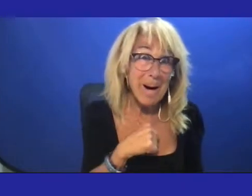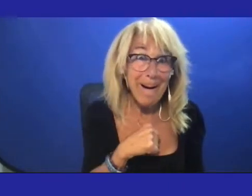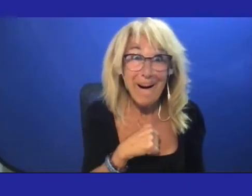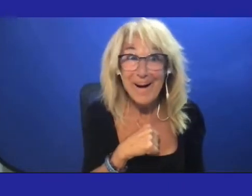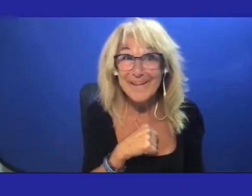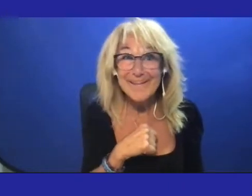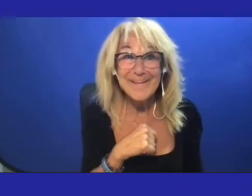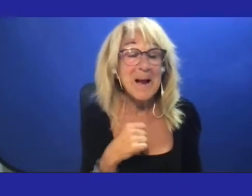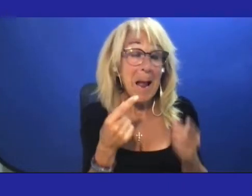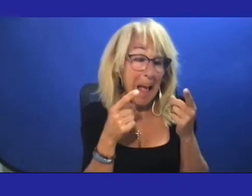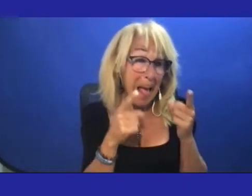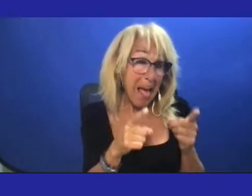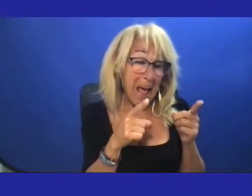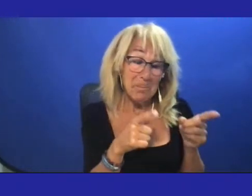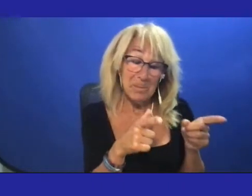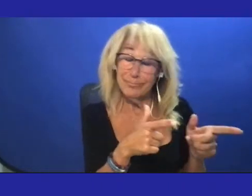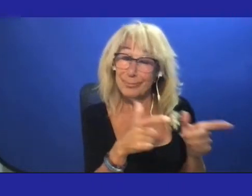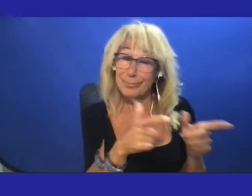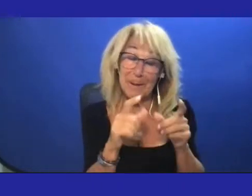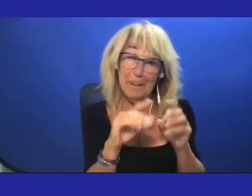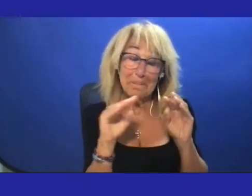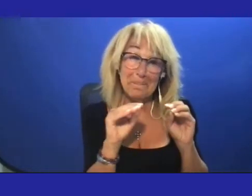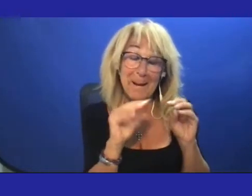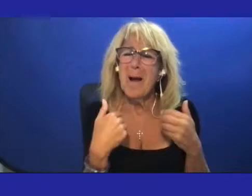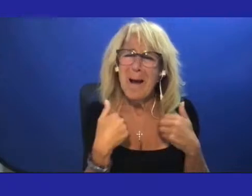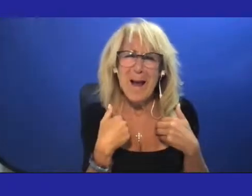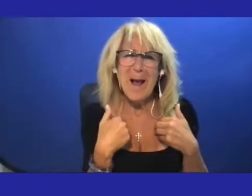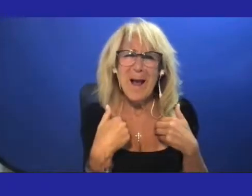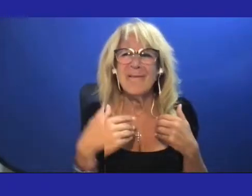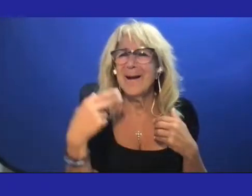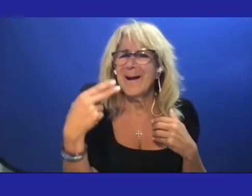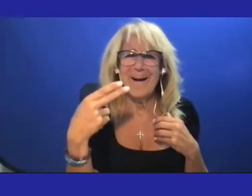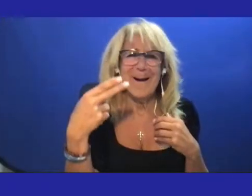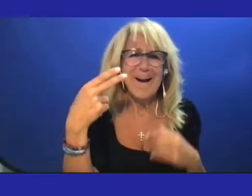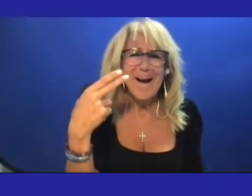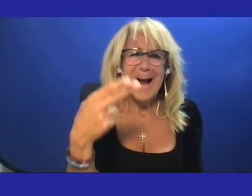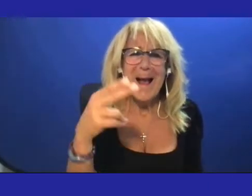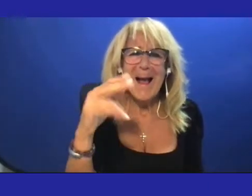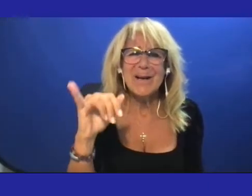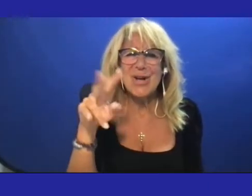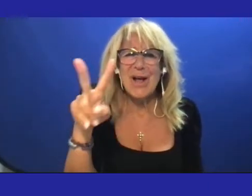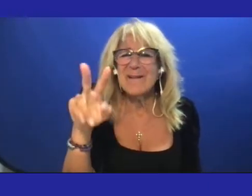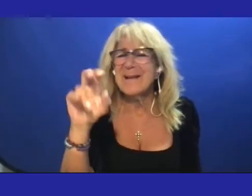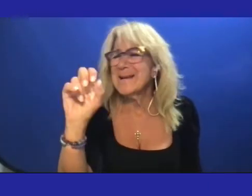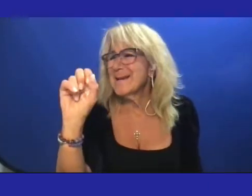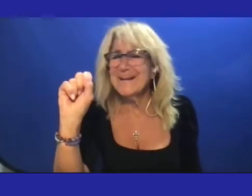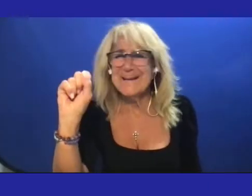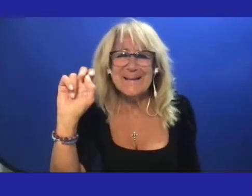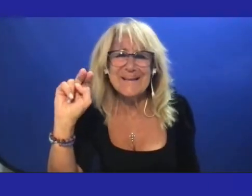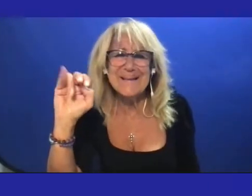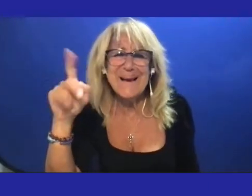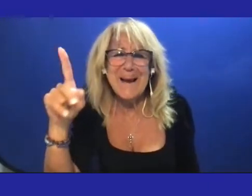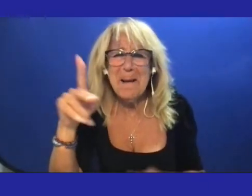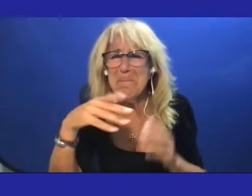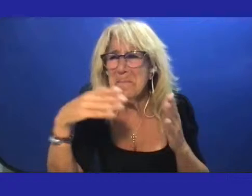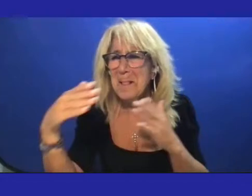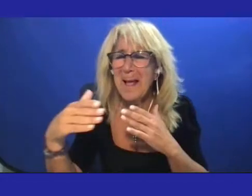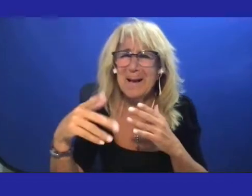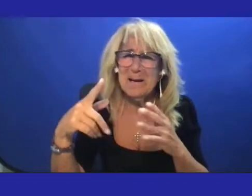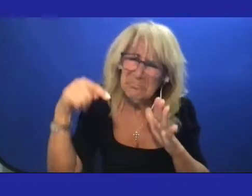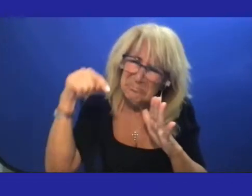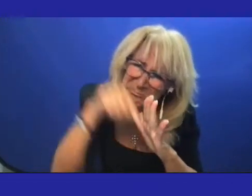just happen. There are actually more and more expectations from the plans to provide much more